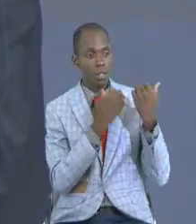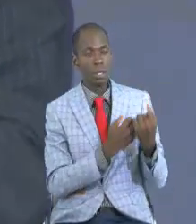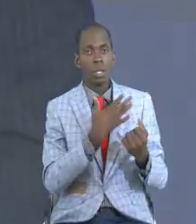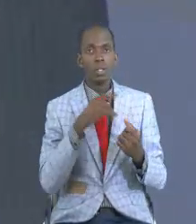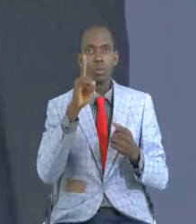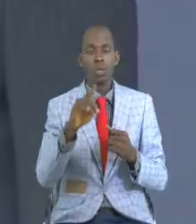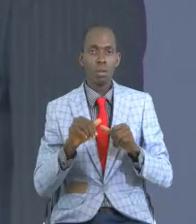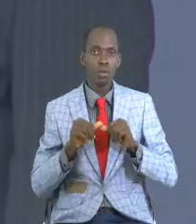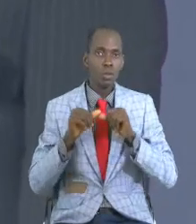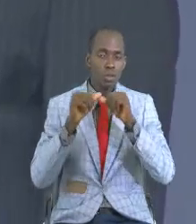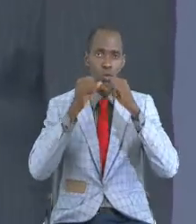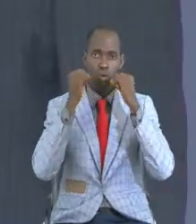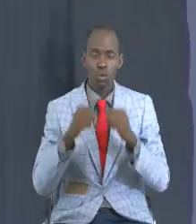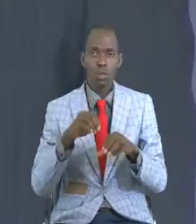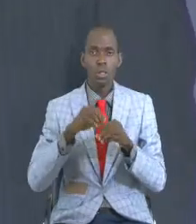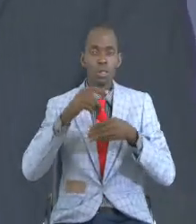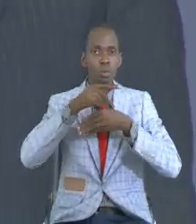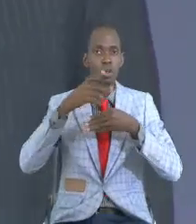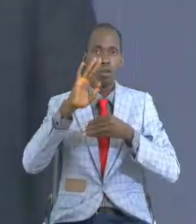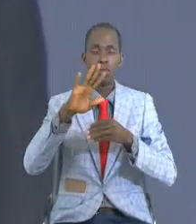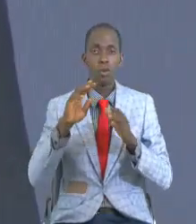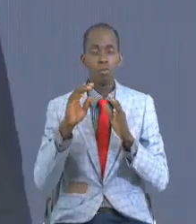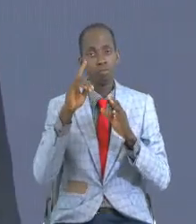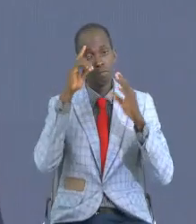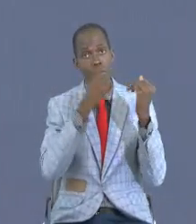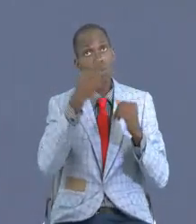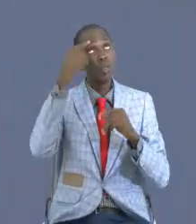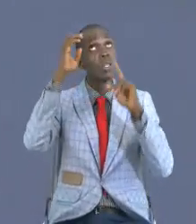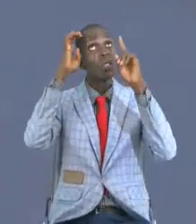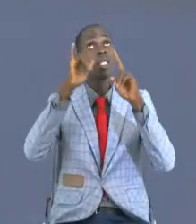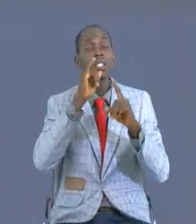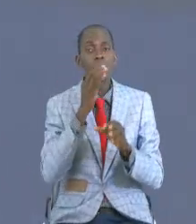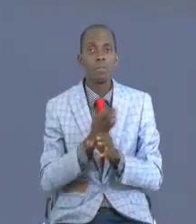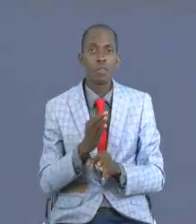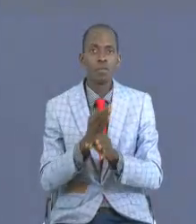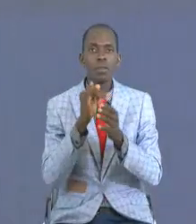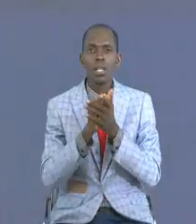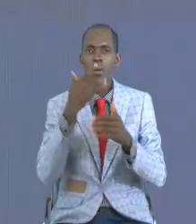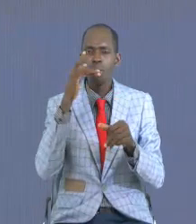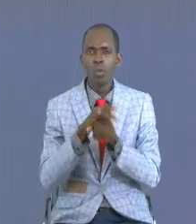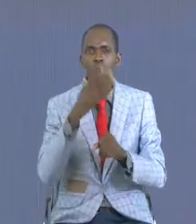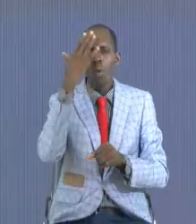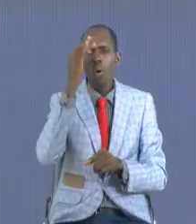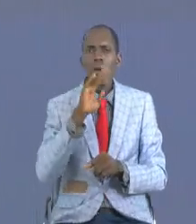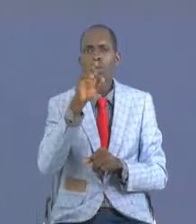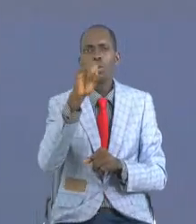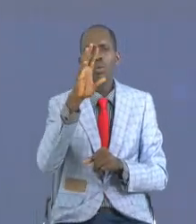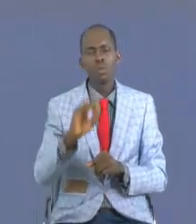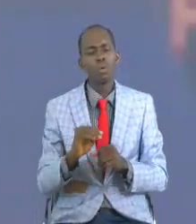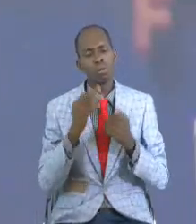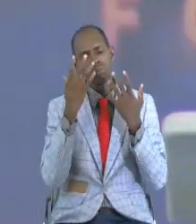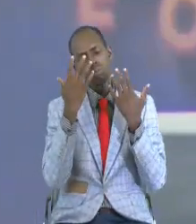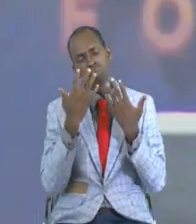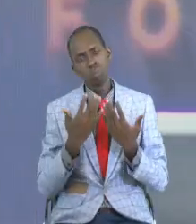to the profession of your faith, because he is faithful, who had promised. Why are you so sad? I don't know. I'm